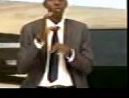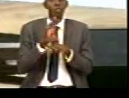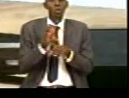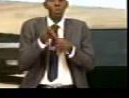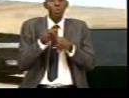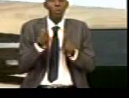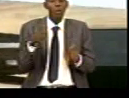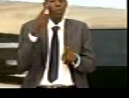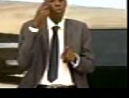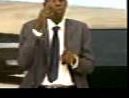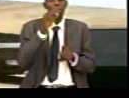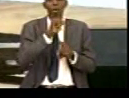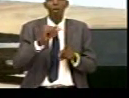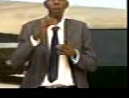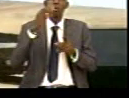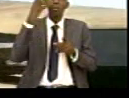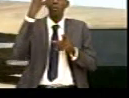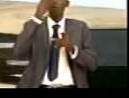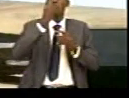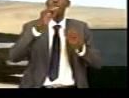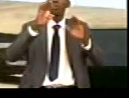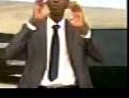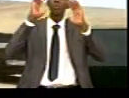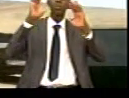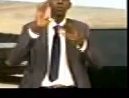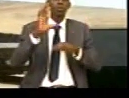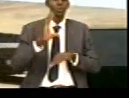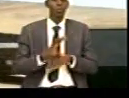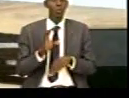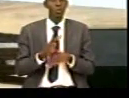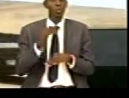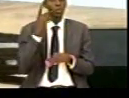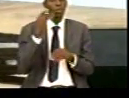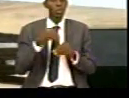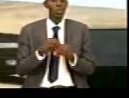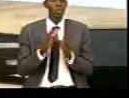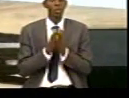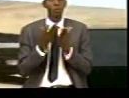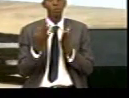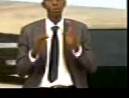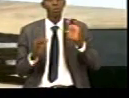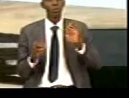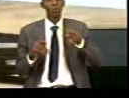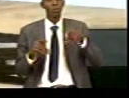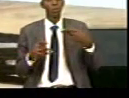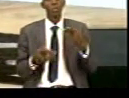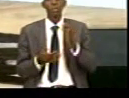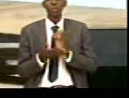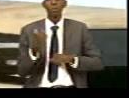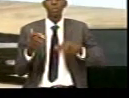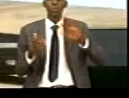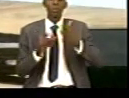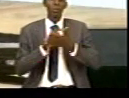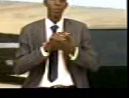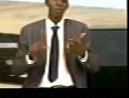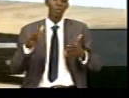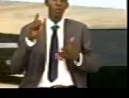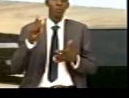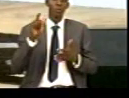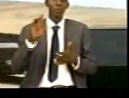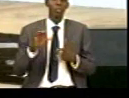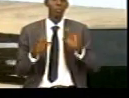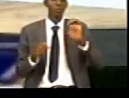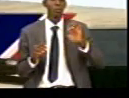it. Ephesians chapter 5. In Ephesians chapter 5, I'm looking at verse 25.